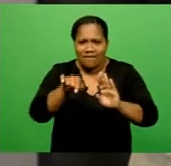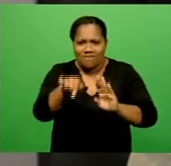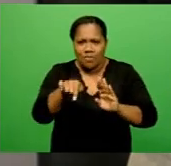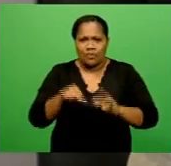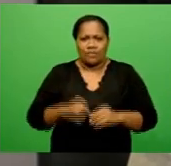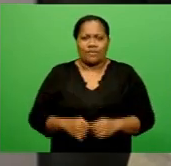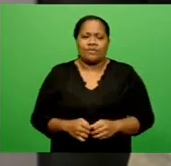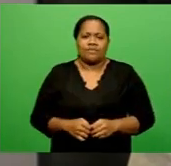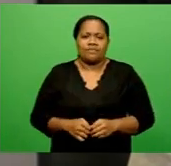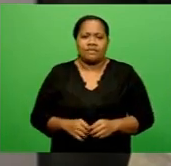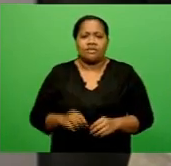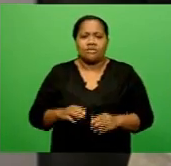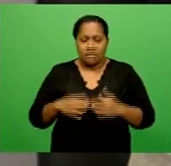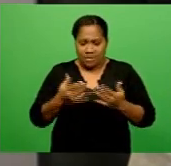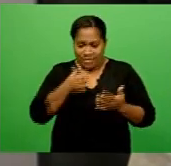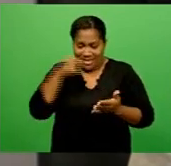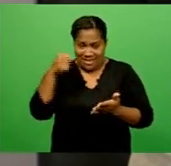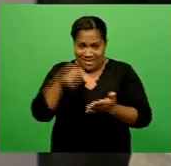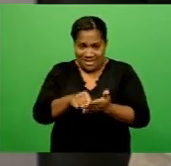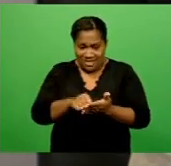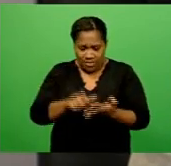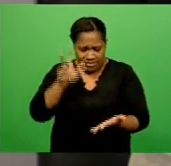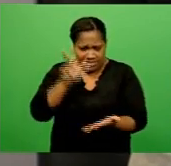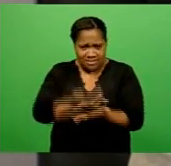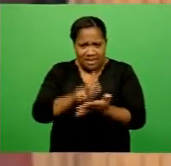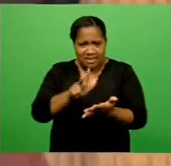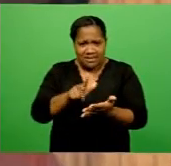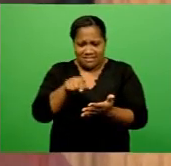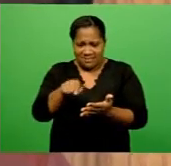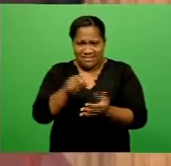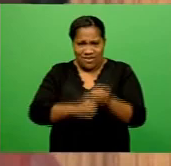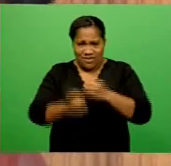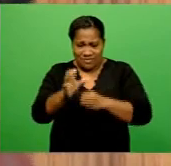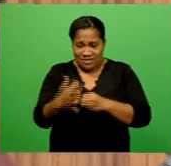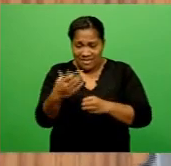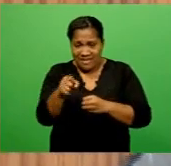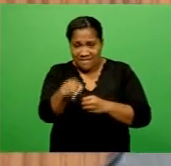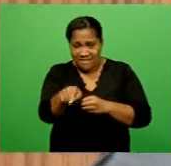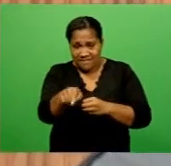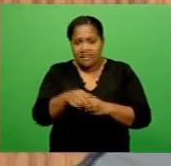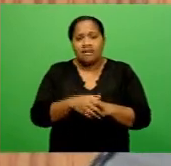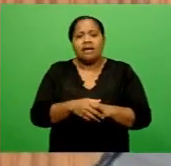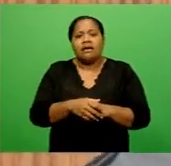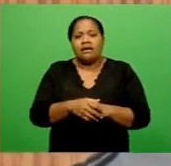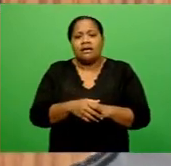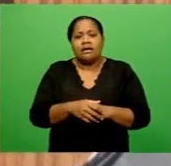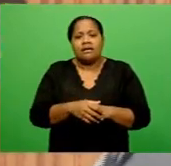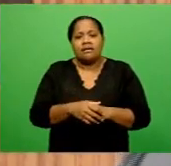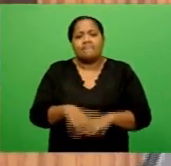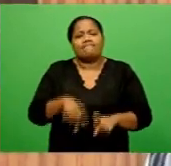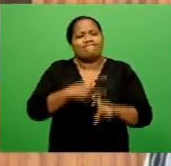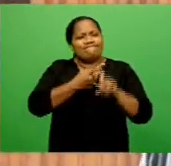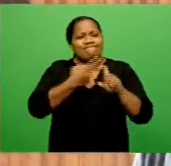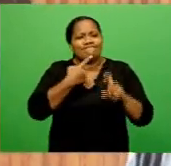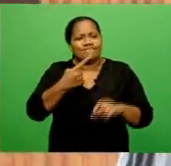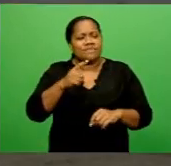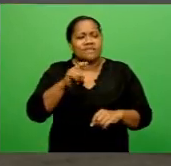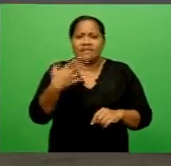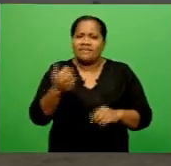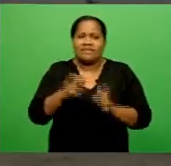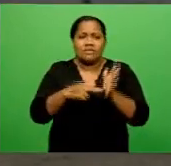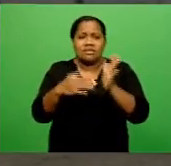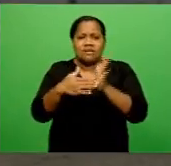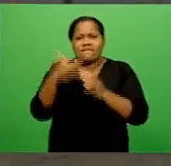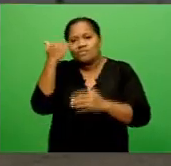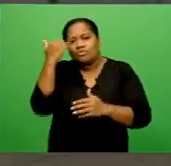that was signed in front of the officer that was there. Responding to this, Kumar says he's in New Zealand for a short visit and has not